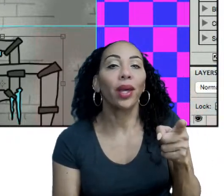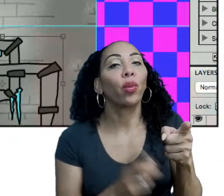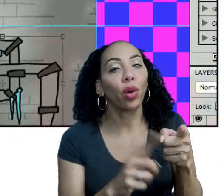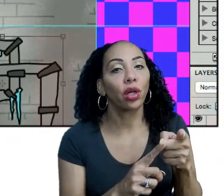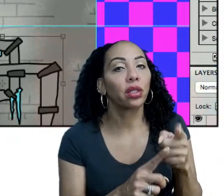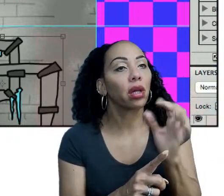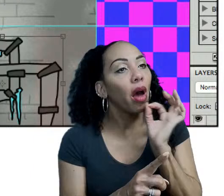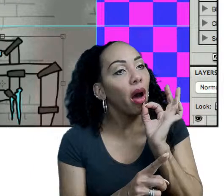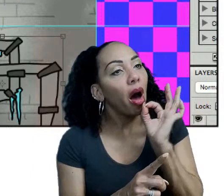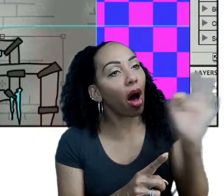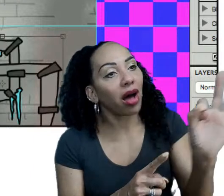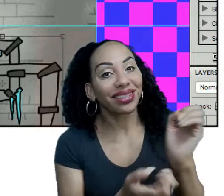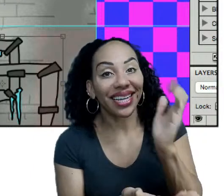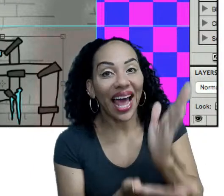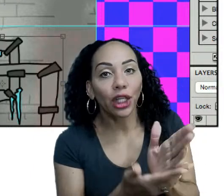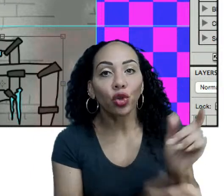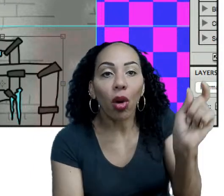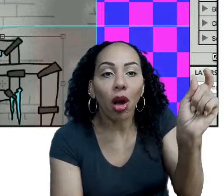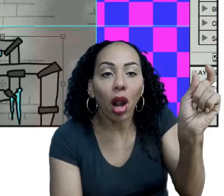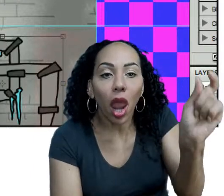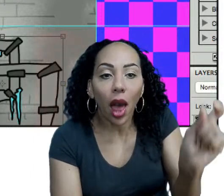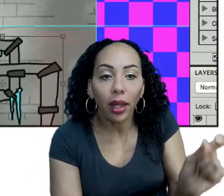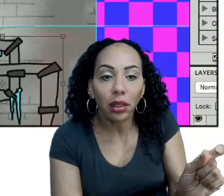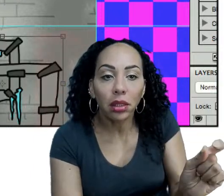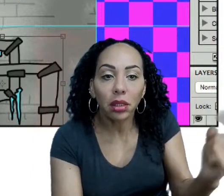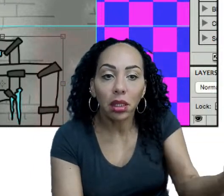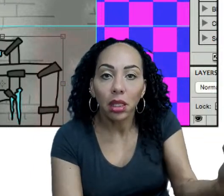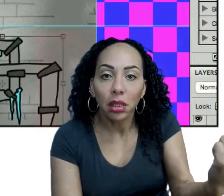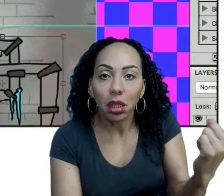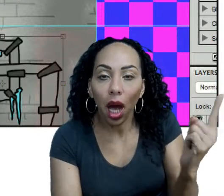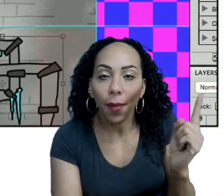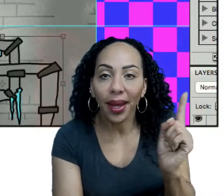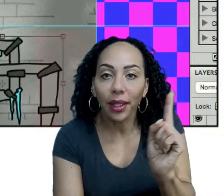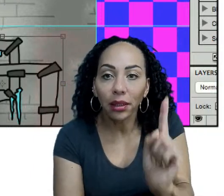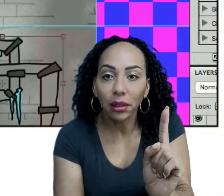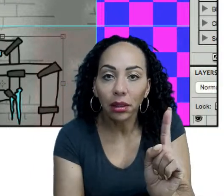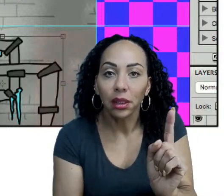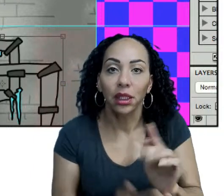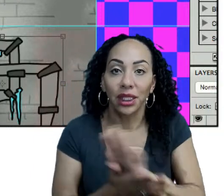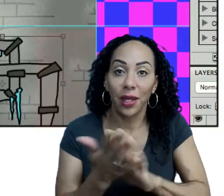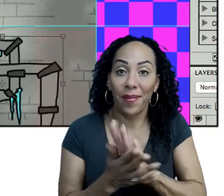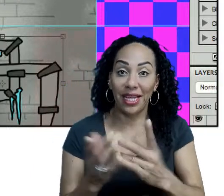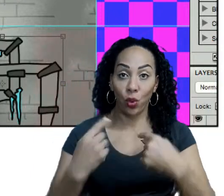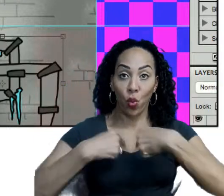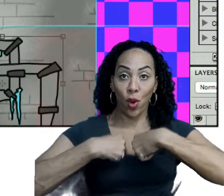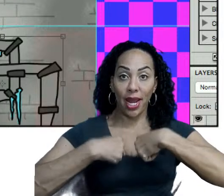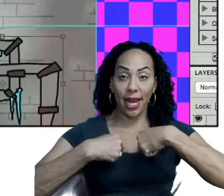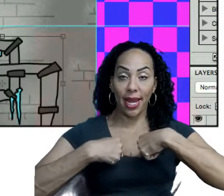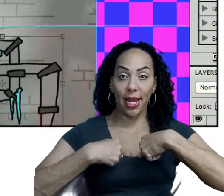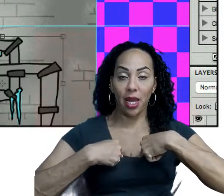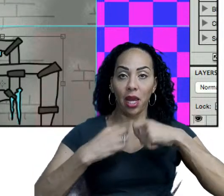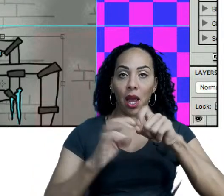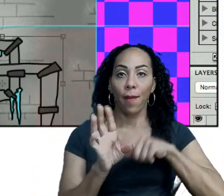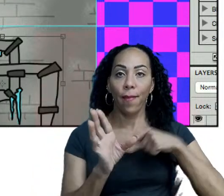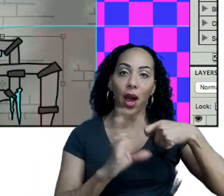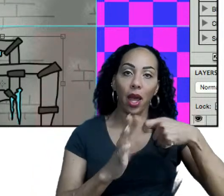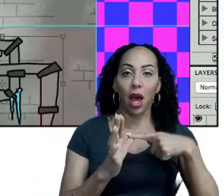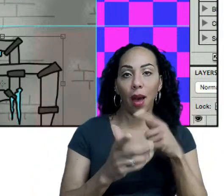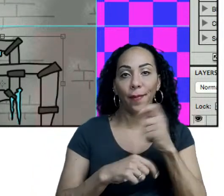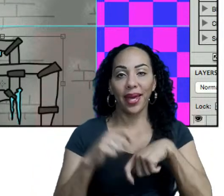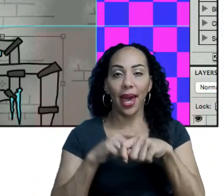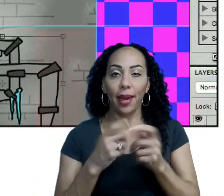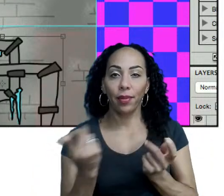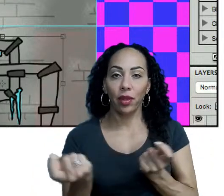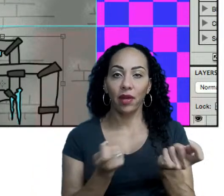accountable. So the idea then would be that we would be the facilitators of the project. The young people in schools, so we had 6 primary